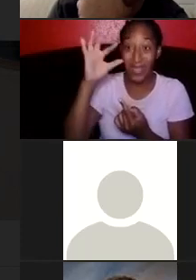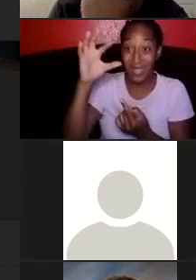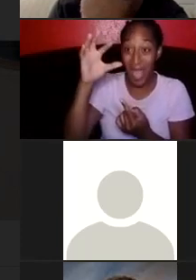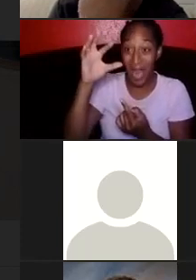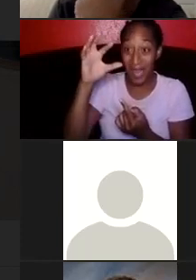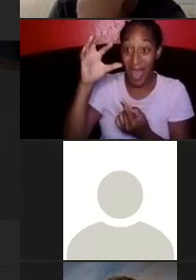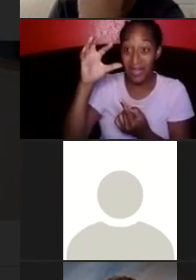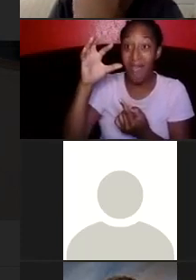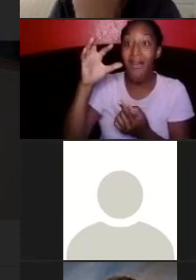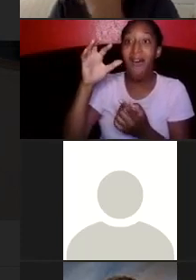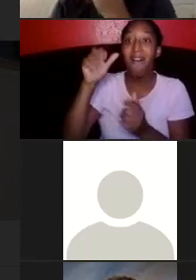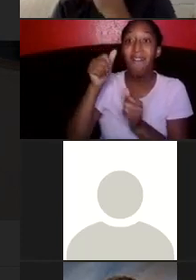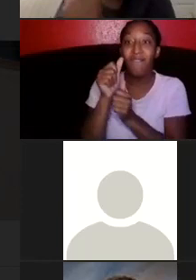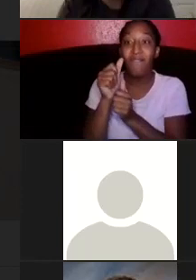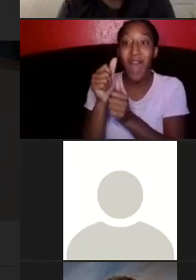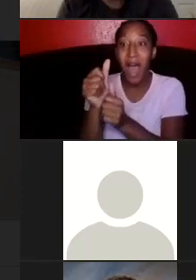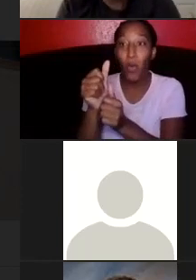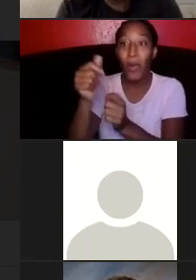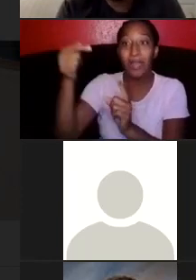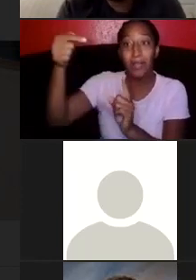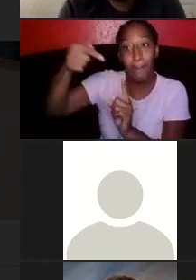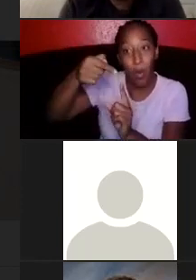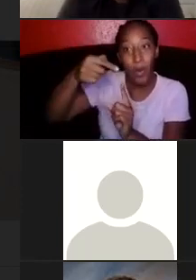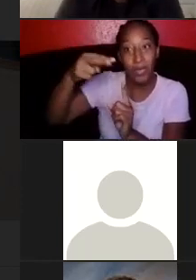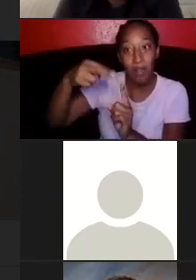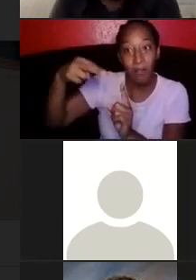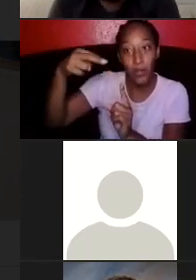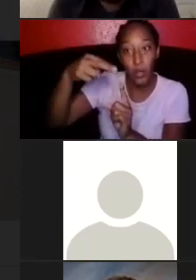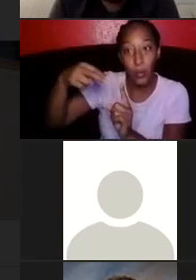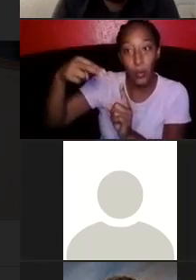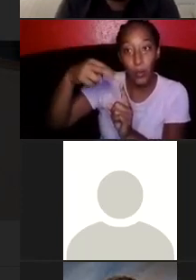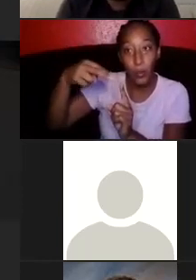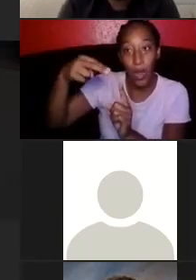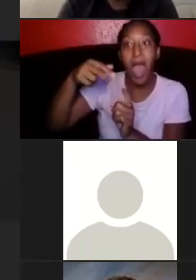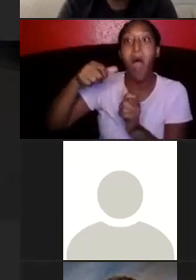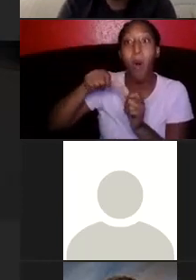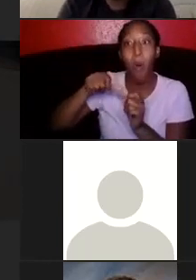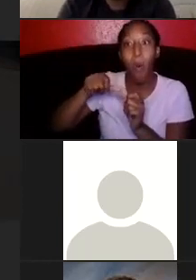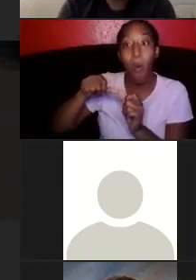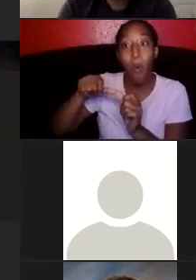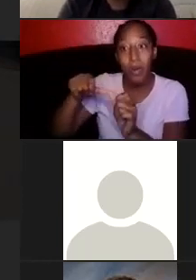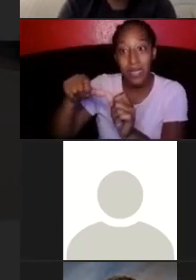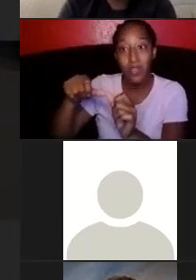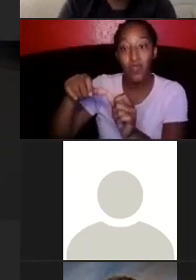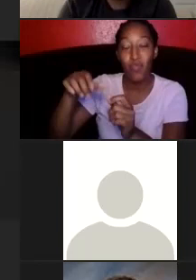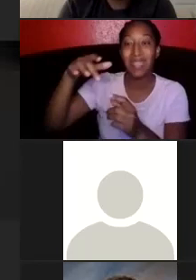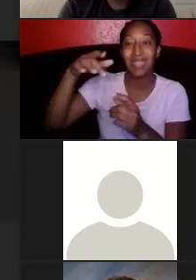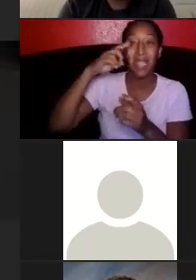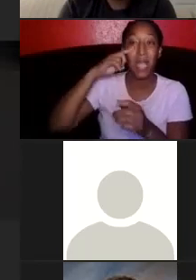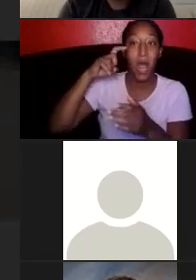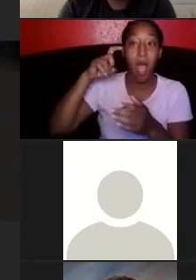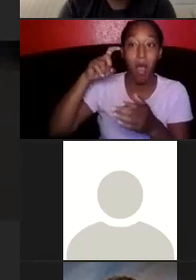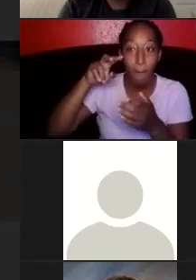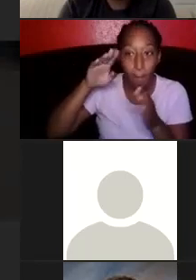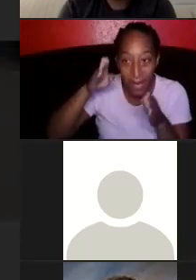that point as it orbits. Okay. And so, and this type of satellite, this geo